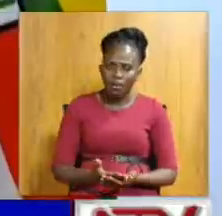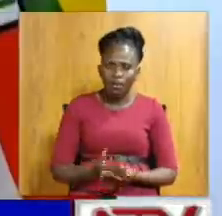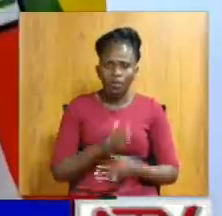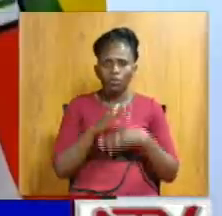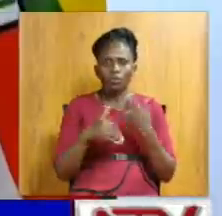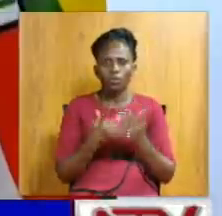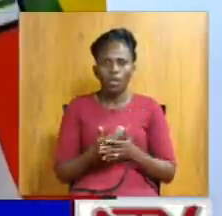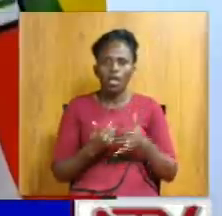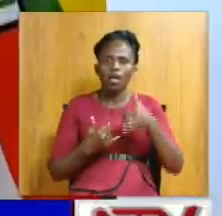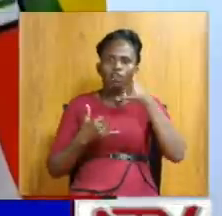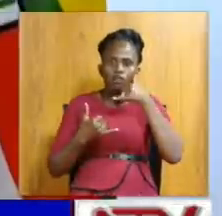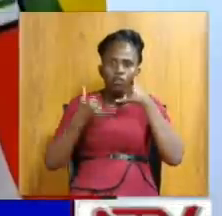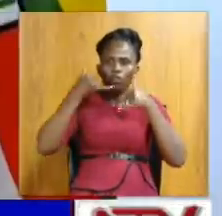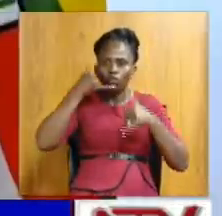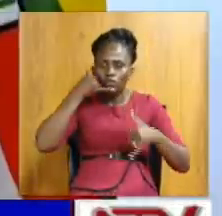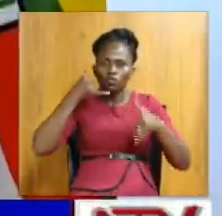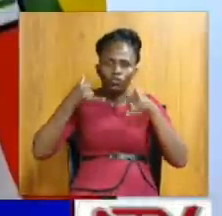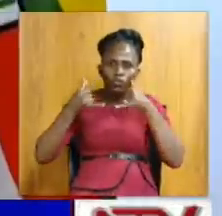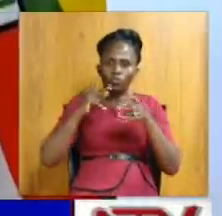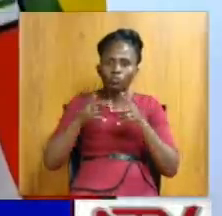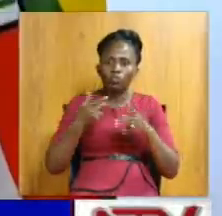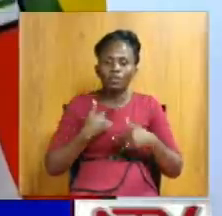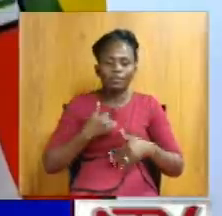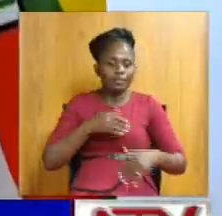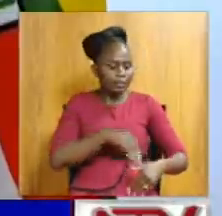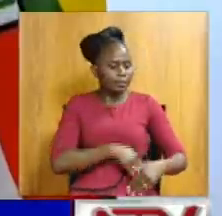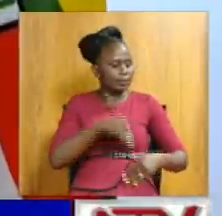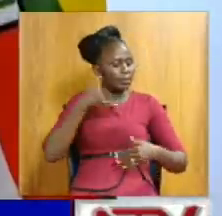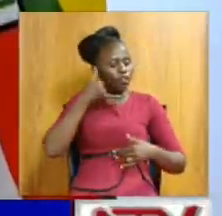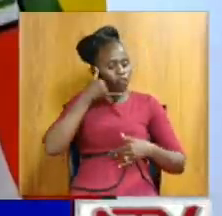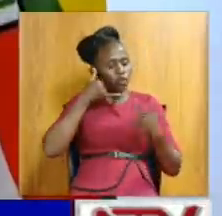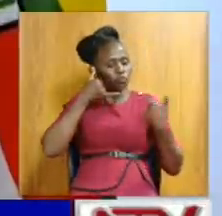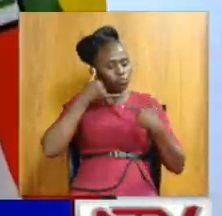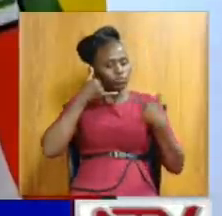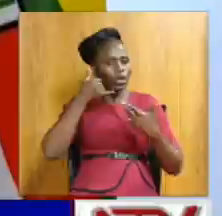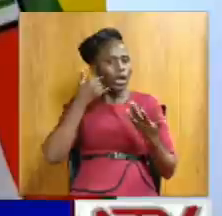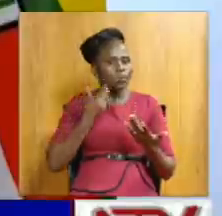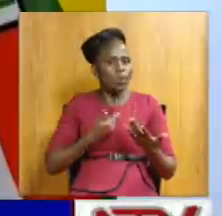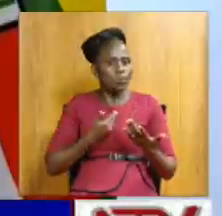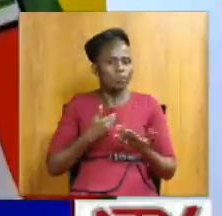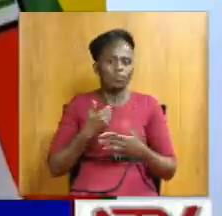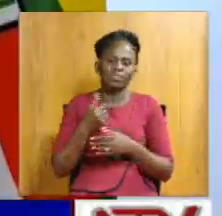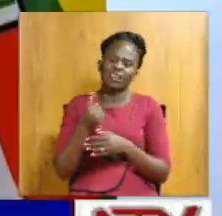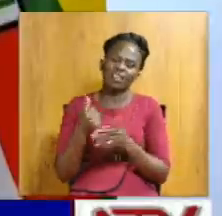got a telephone or more in his pocket, etc.